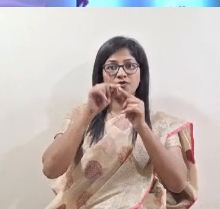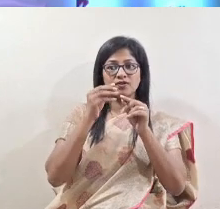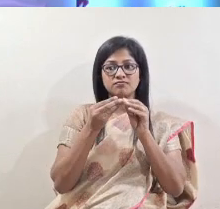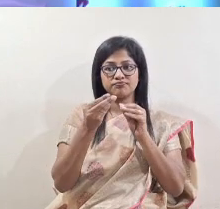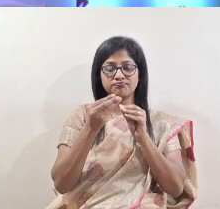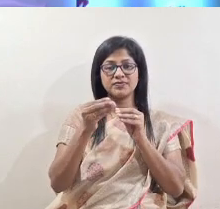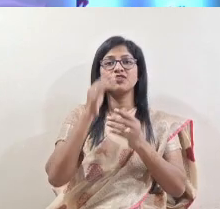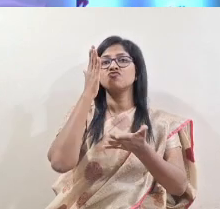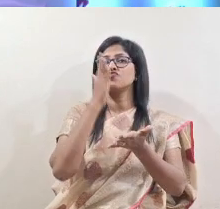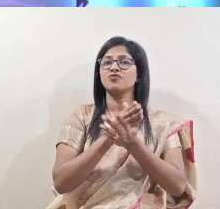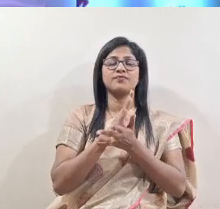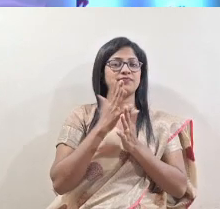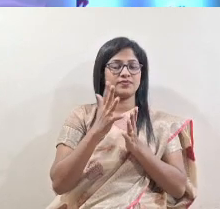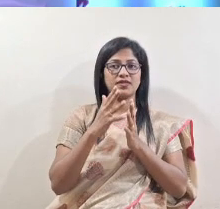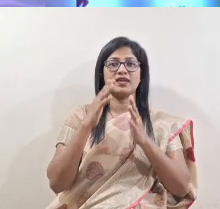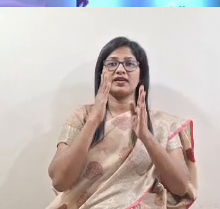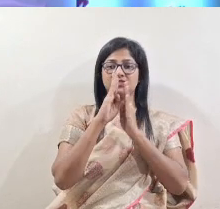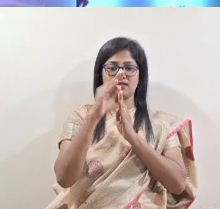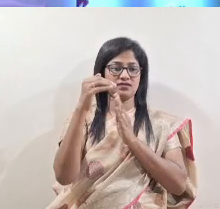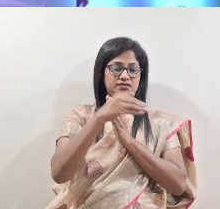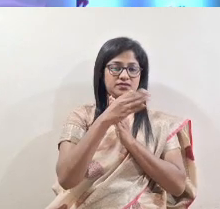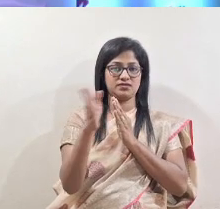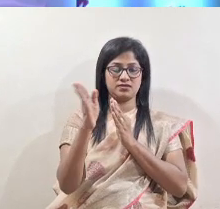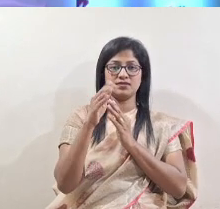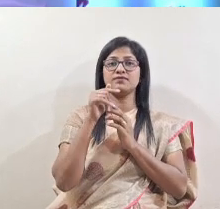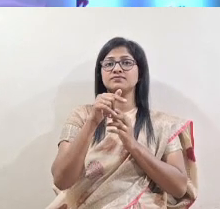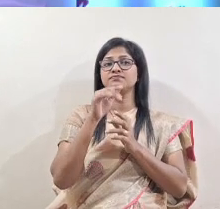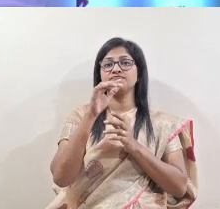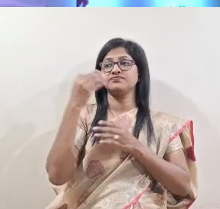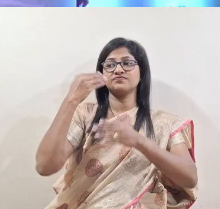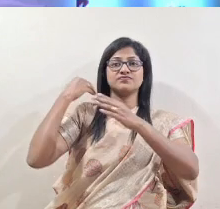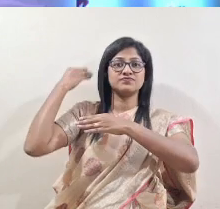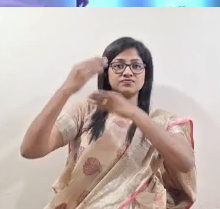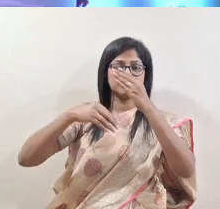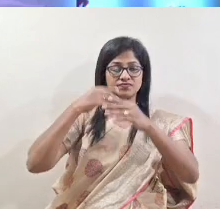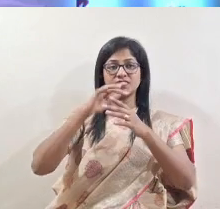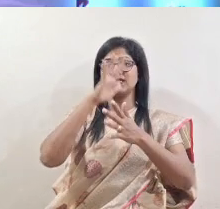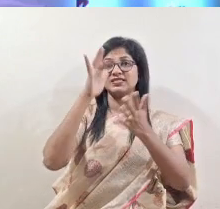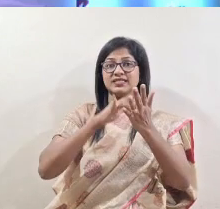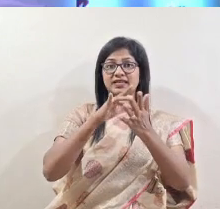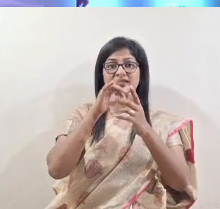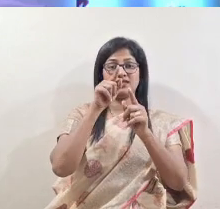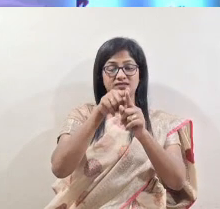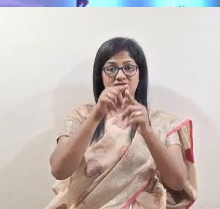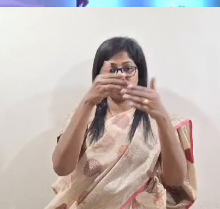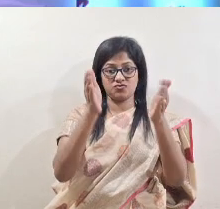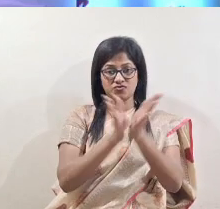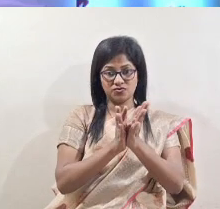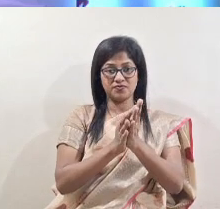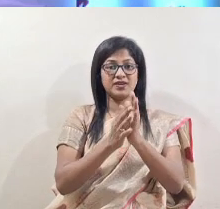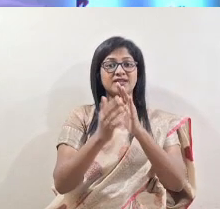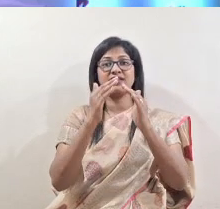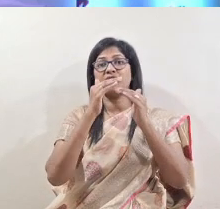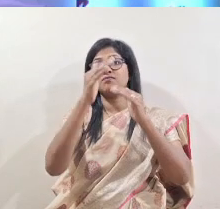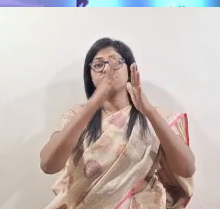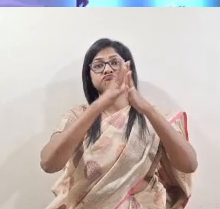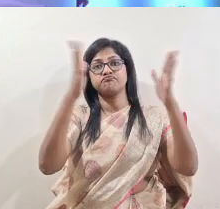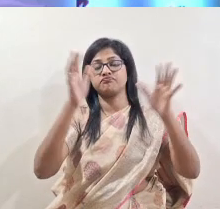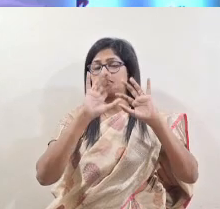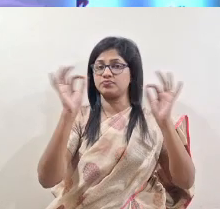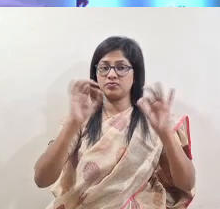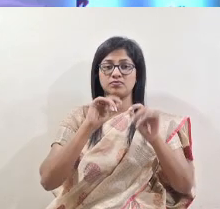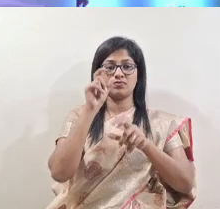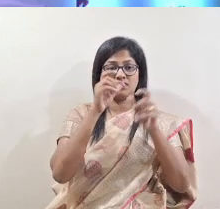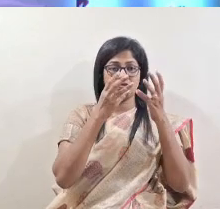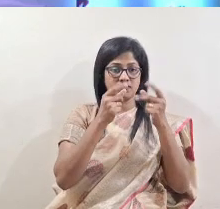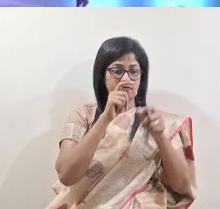pause. If you look at the direction choice model, the inherent preference is for the central sectors rather than the extreme sectors.